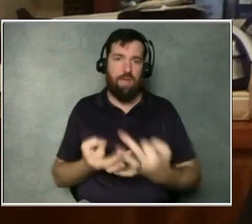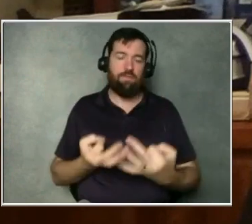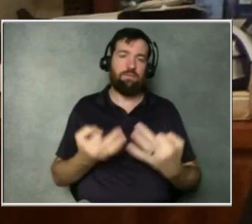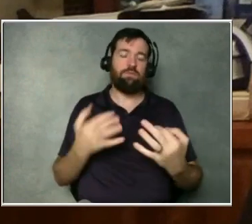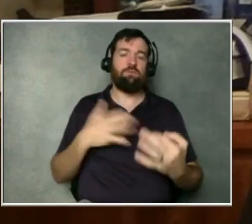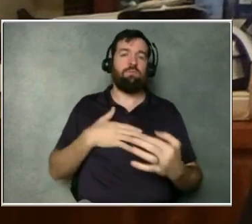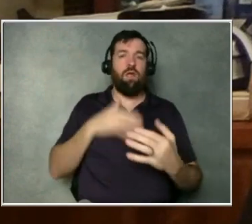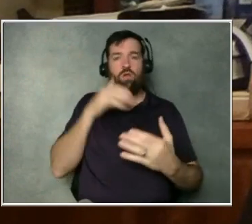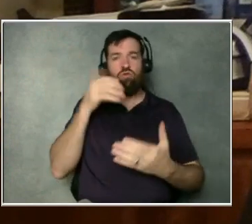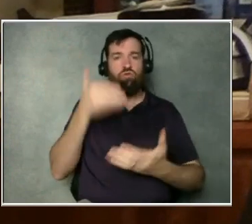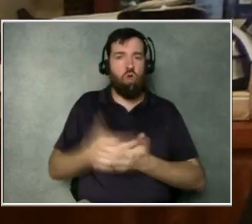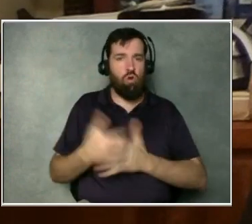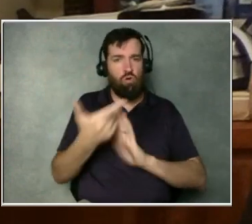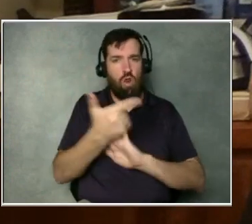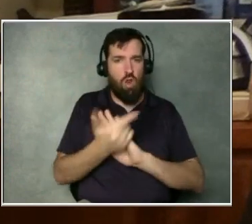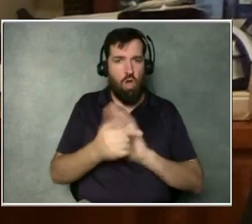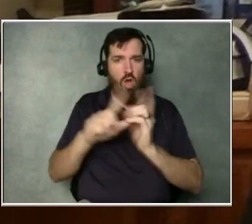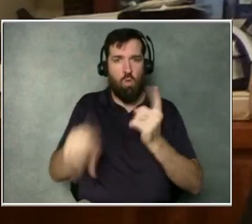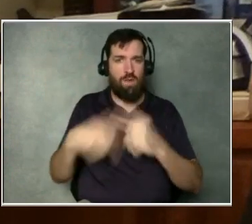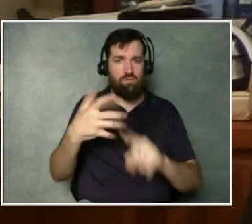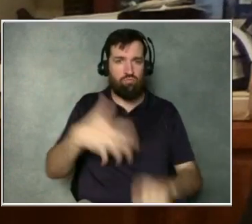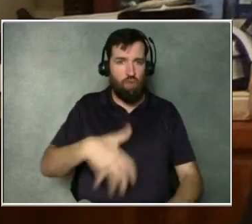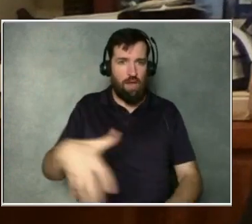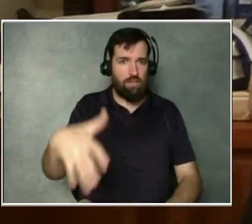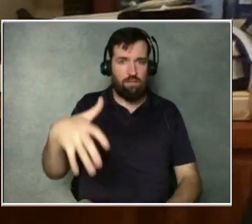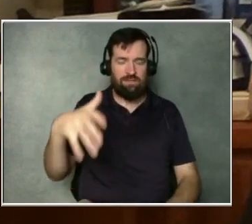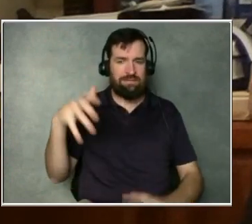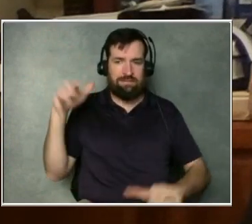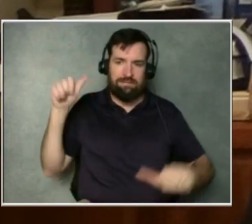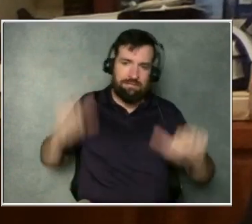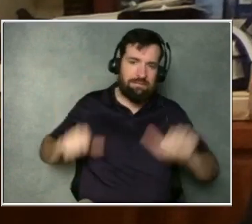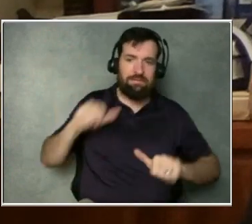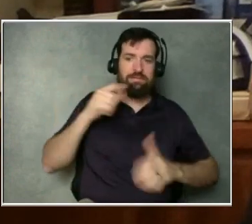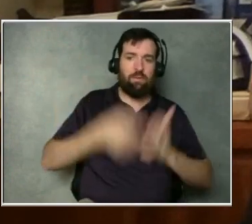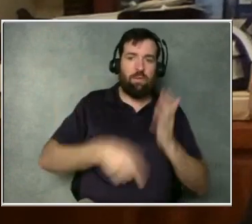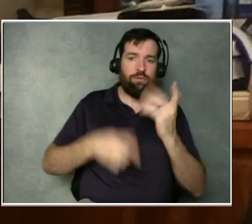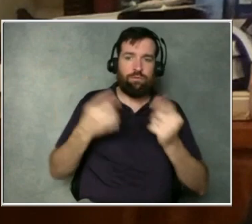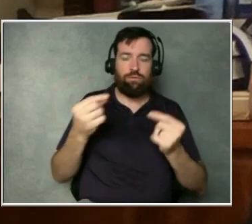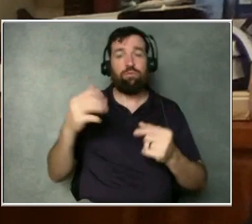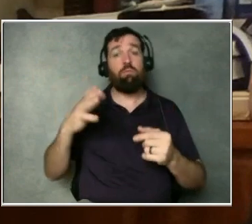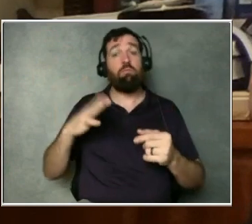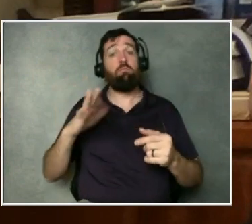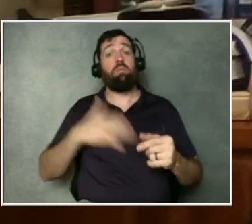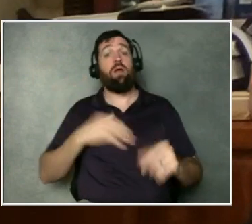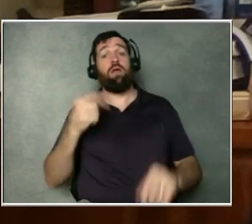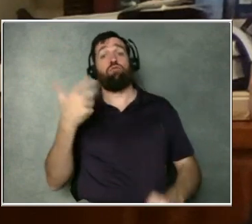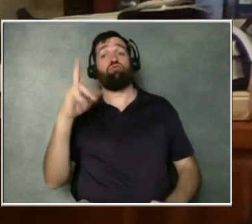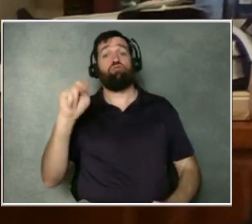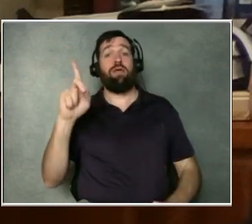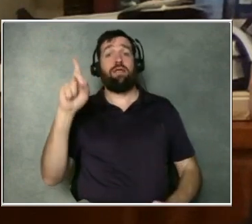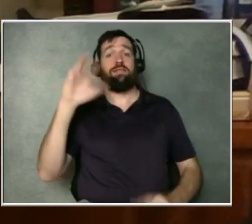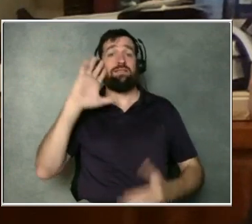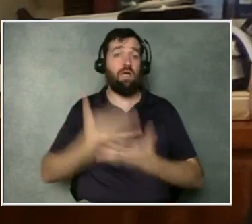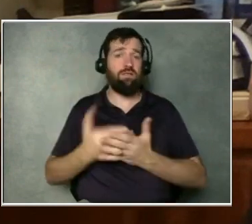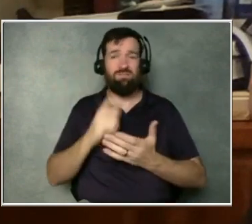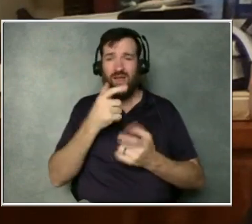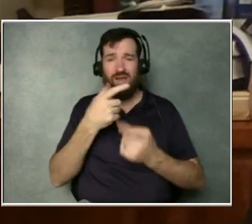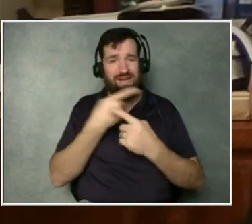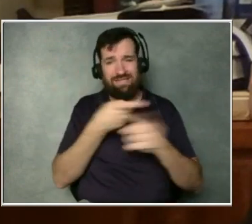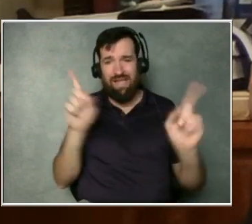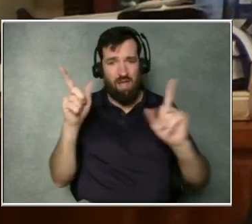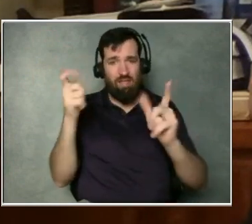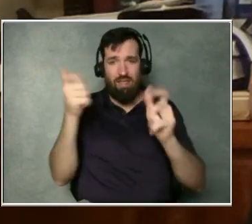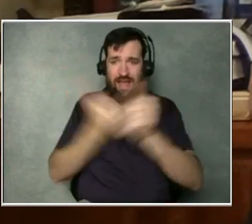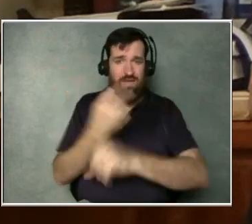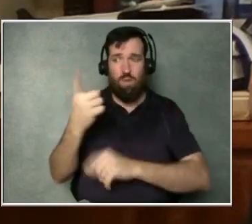my daughter-in-law when she got pregnant and was unsure what to do, and for my grandsons. I'm not going to tell anybody anything